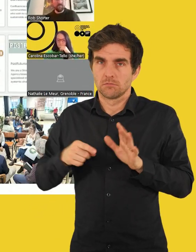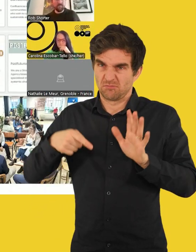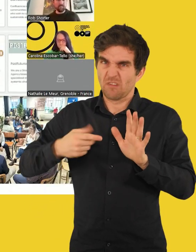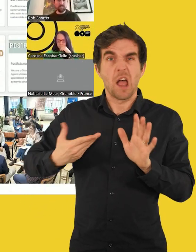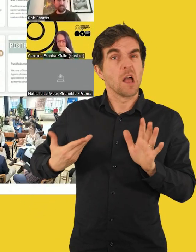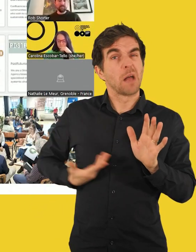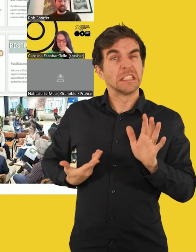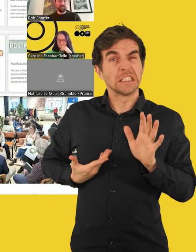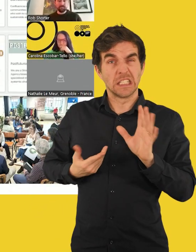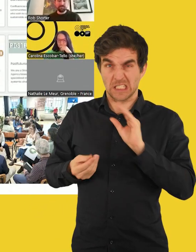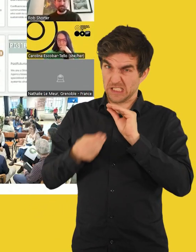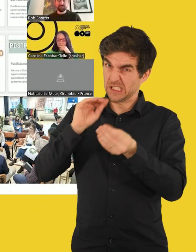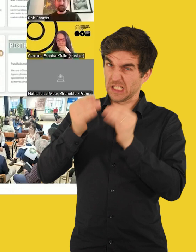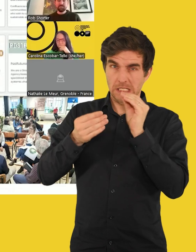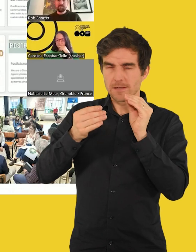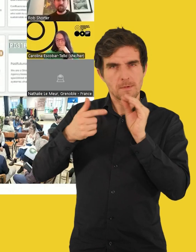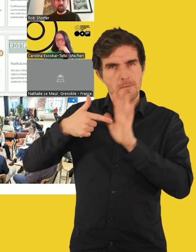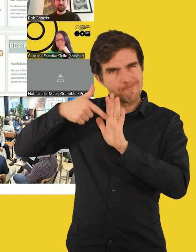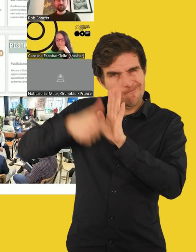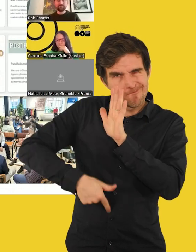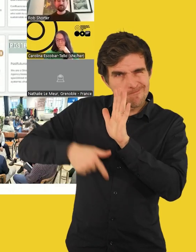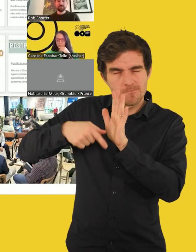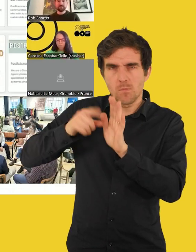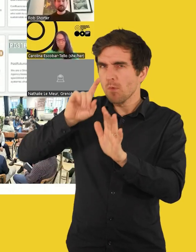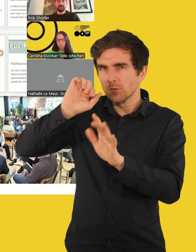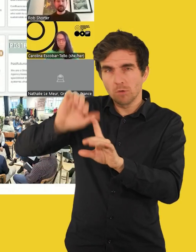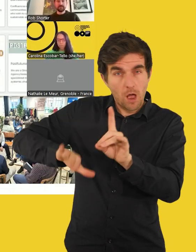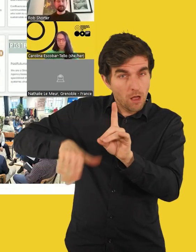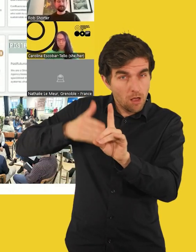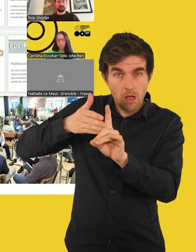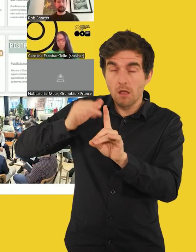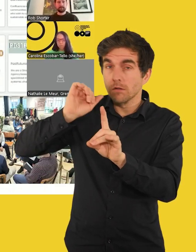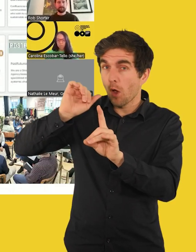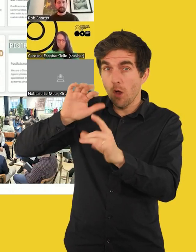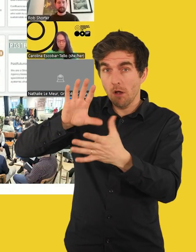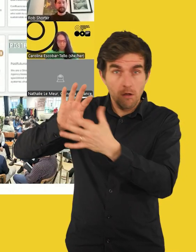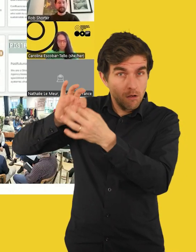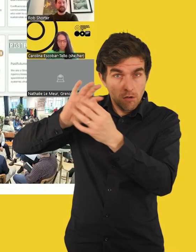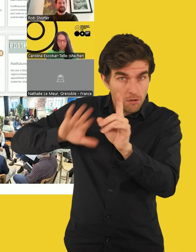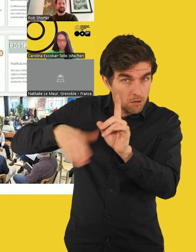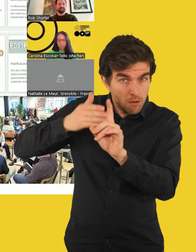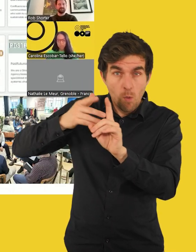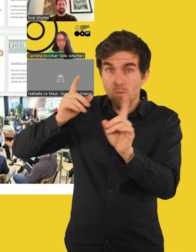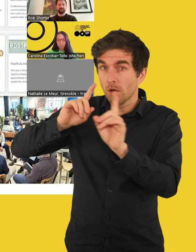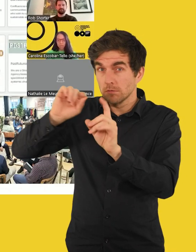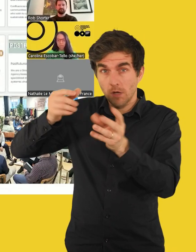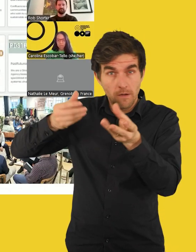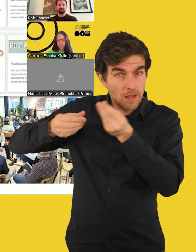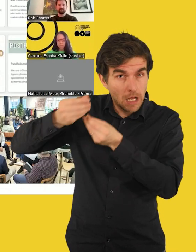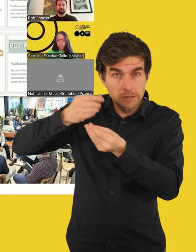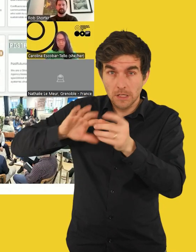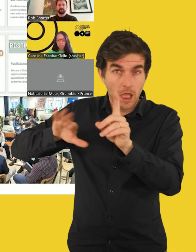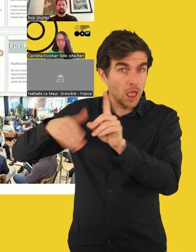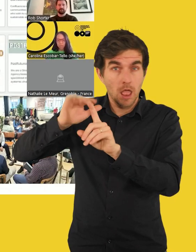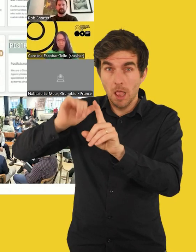think about the deep design of business itself. What's your purpose, your networks, governance, ownership, and finance that